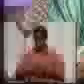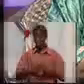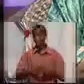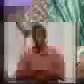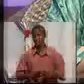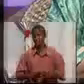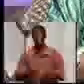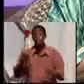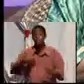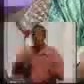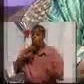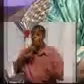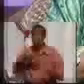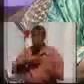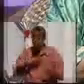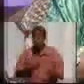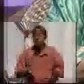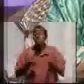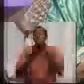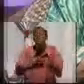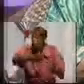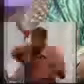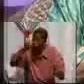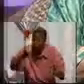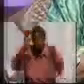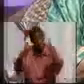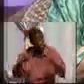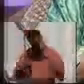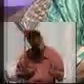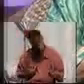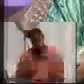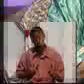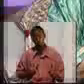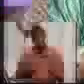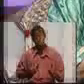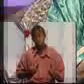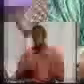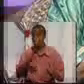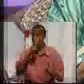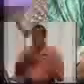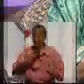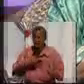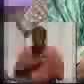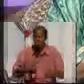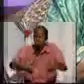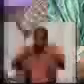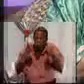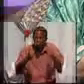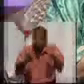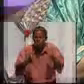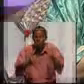to potential employers who can also tap the potentials of the persons with disability who have acquired